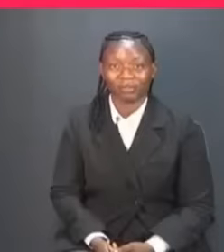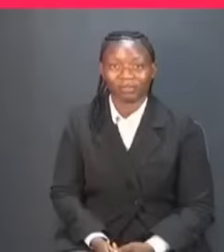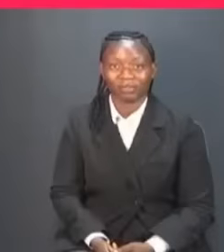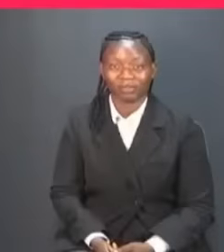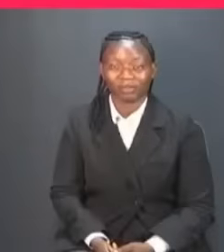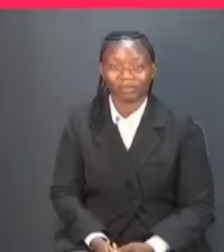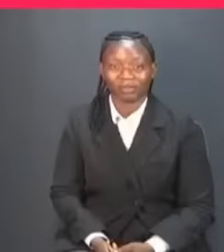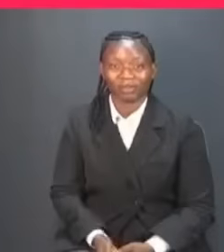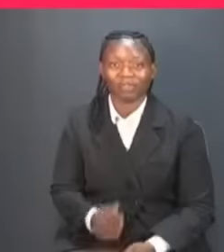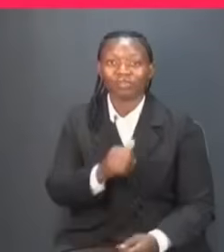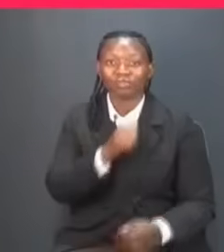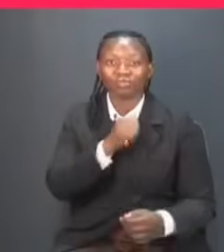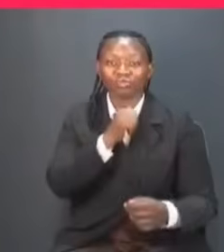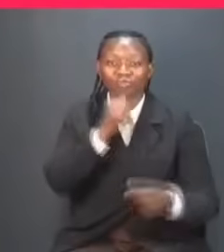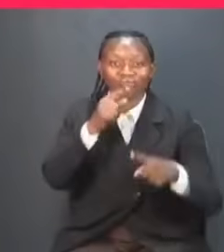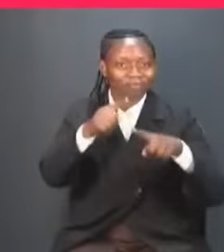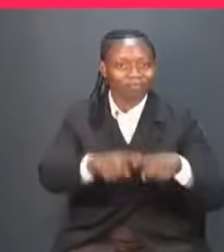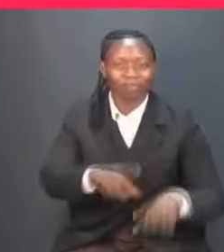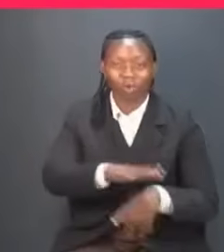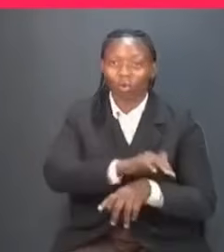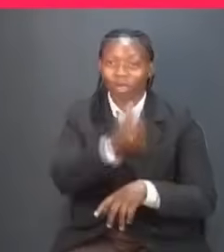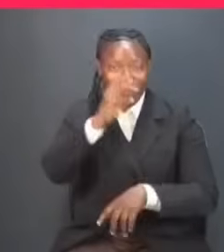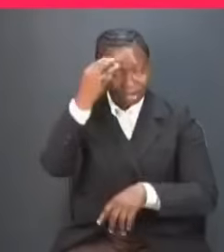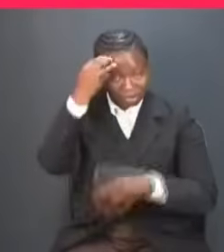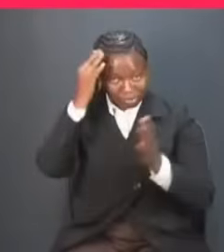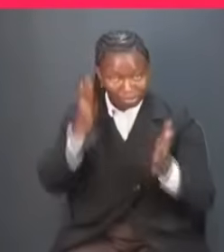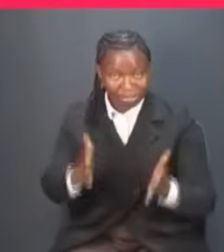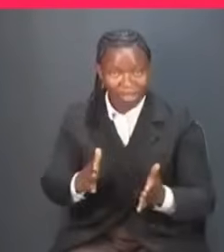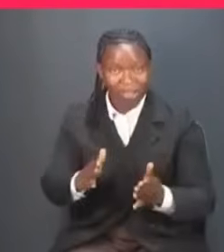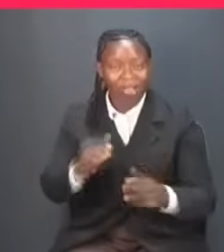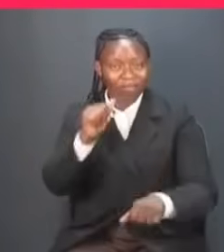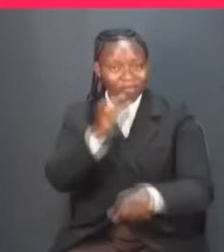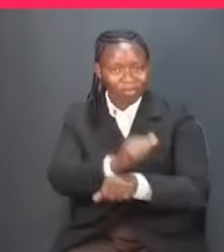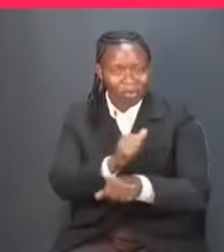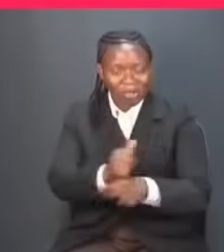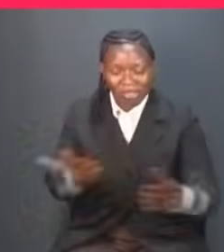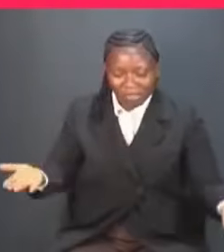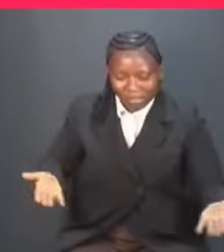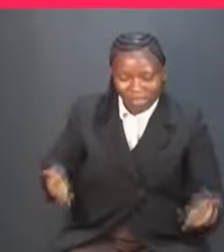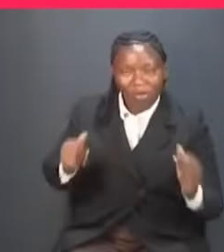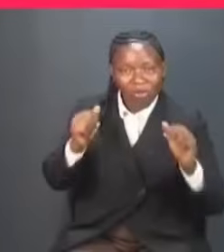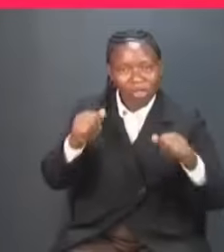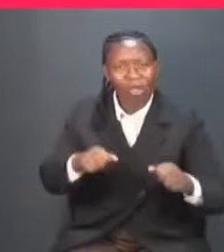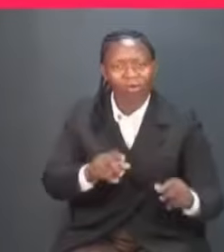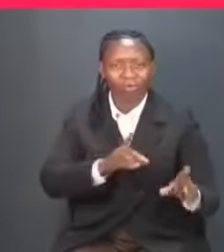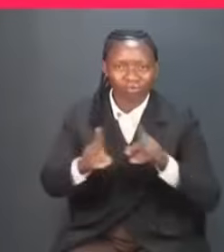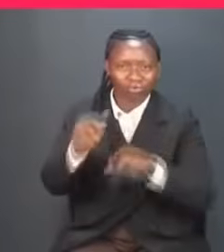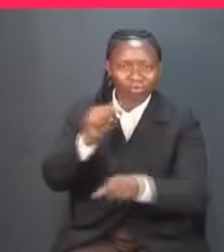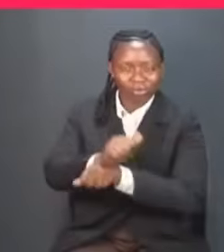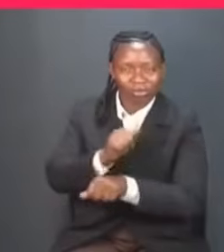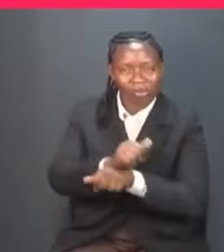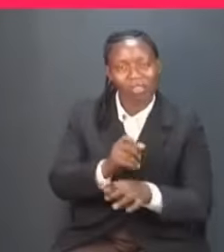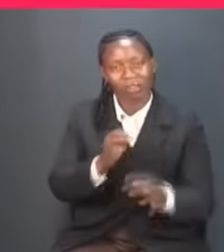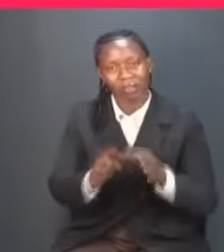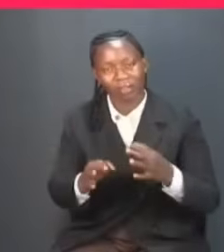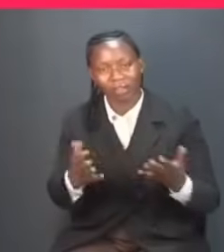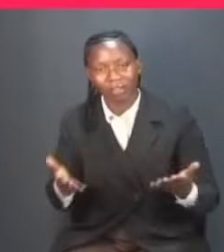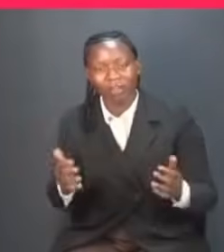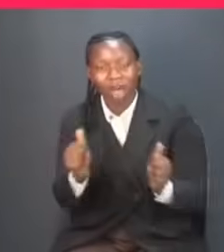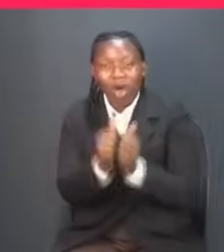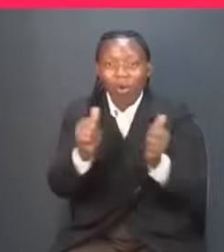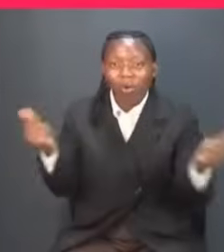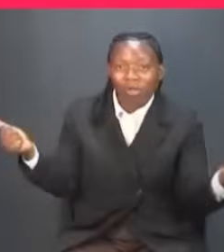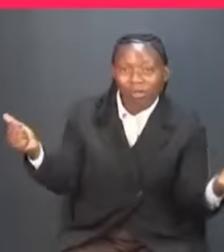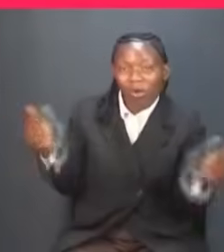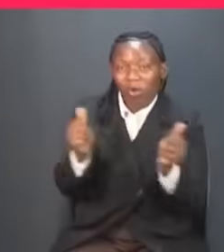minister. Once the work is before us, we can carry on with or without